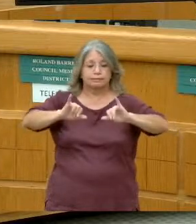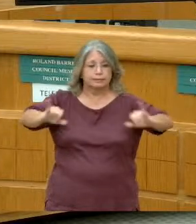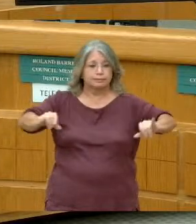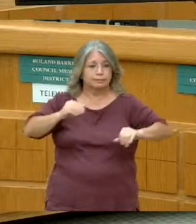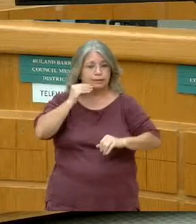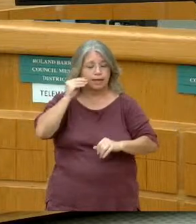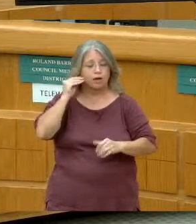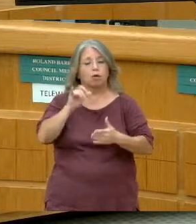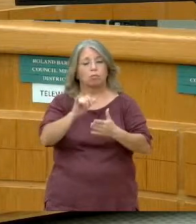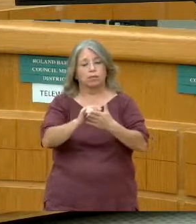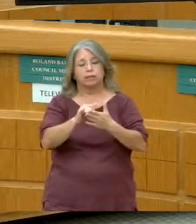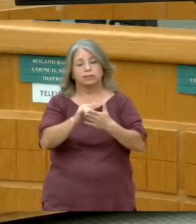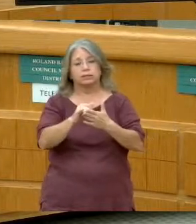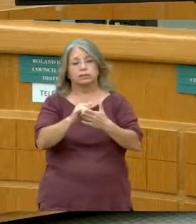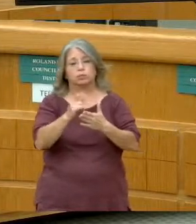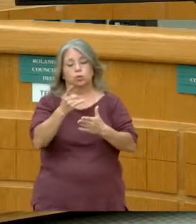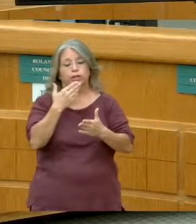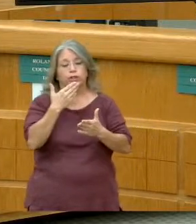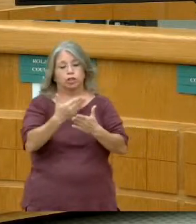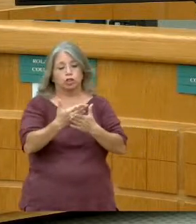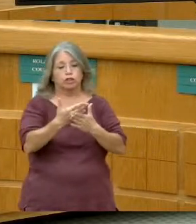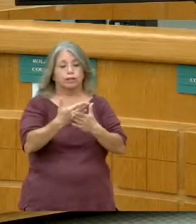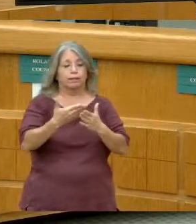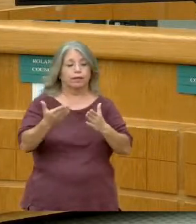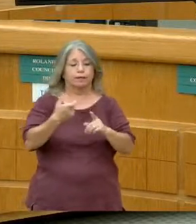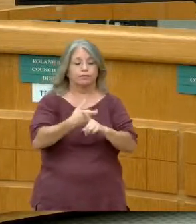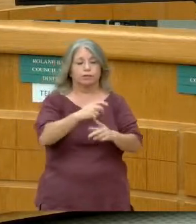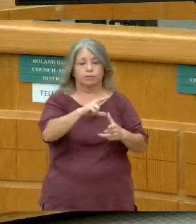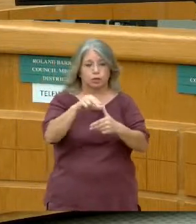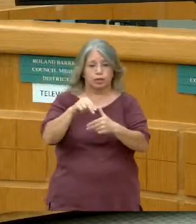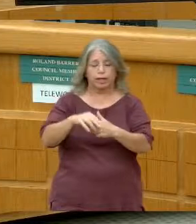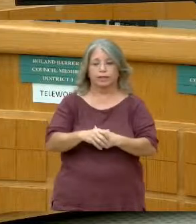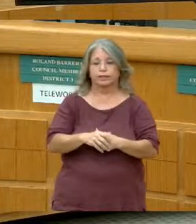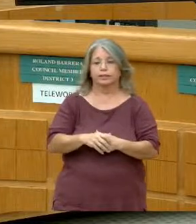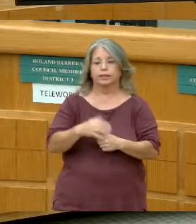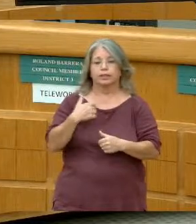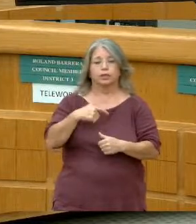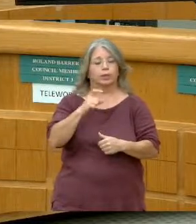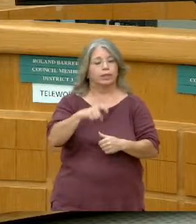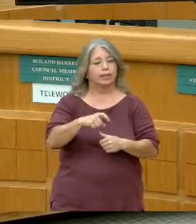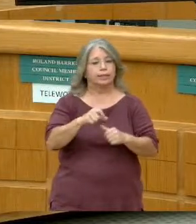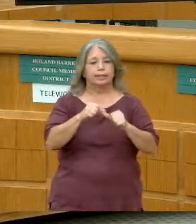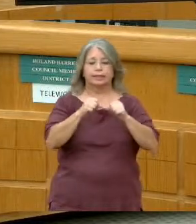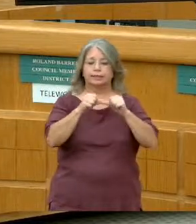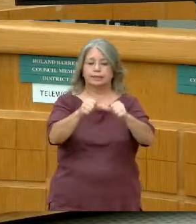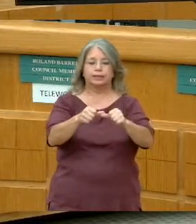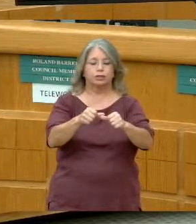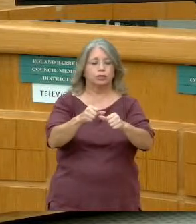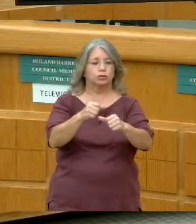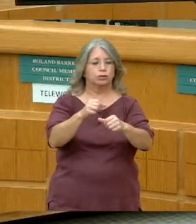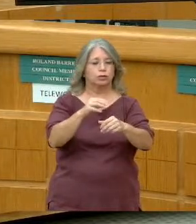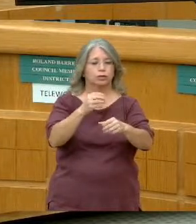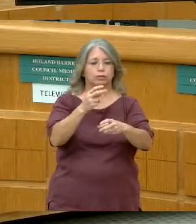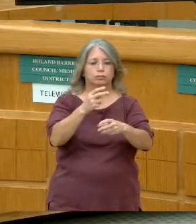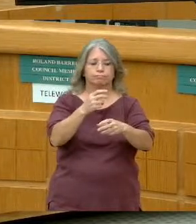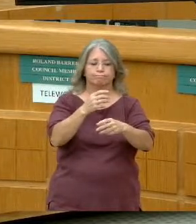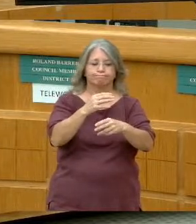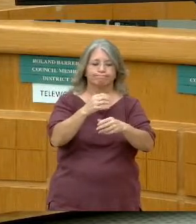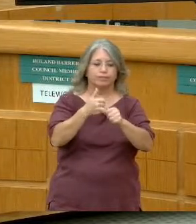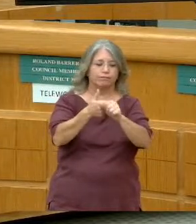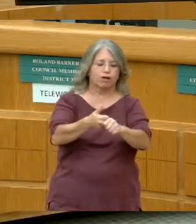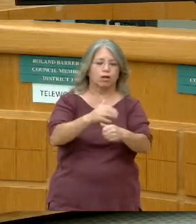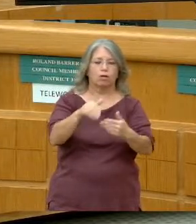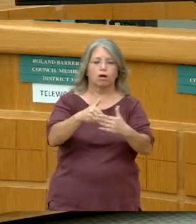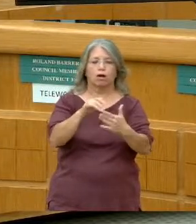Hana. And we need to continue these efforts to reduce transmission. It's not time to relax. Even though we're coming down, this